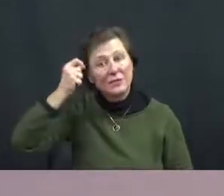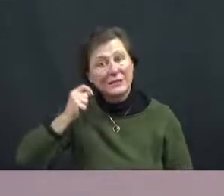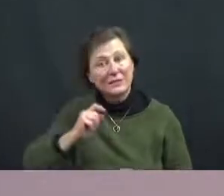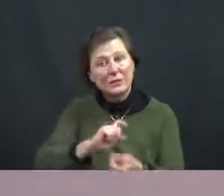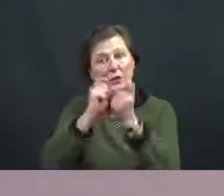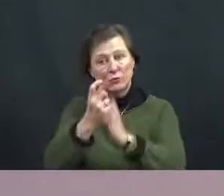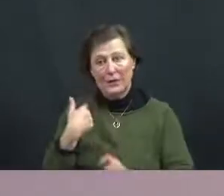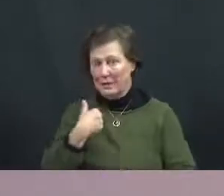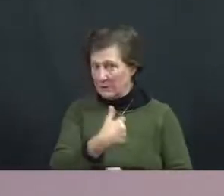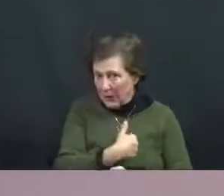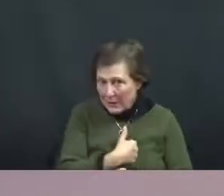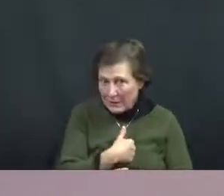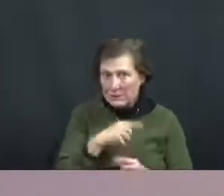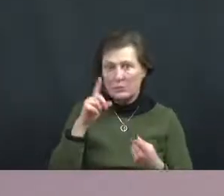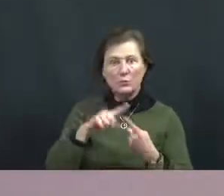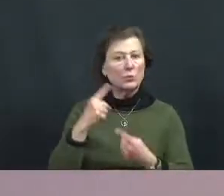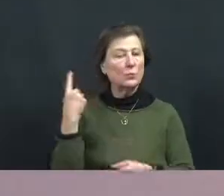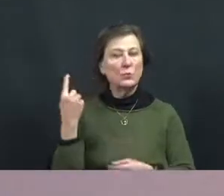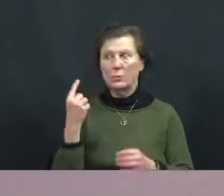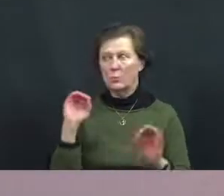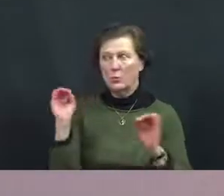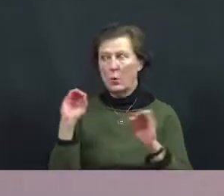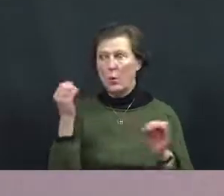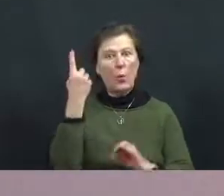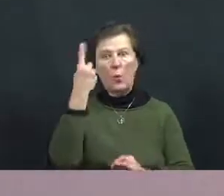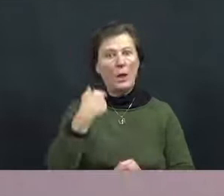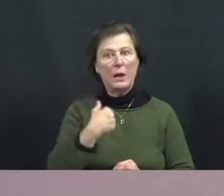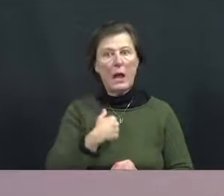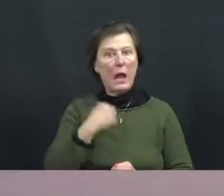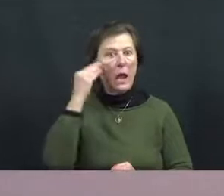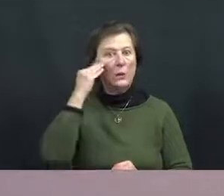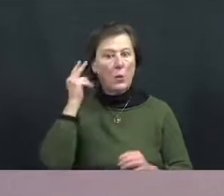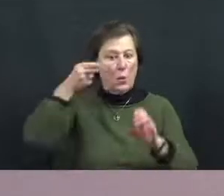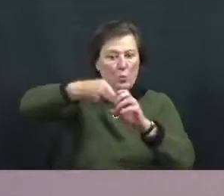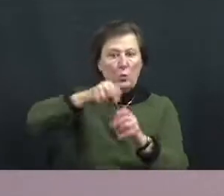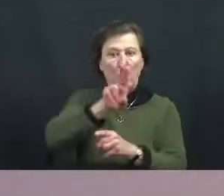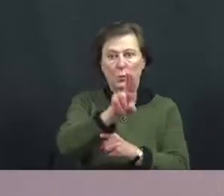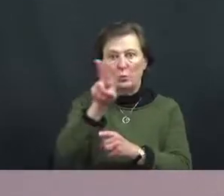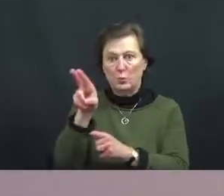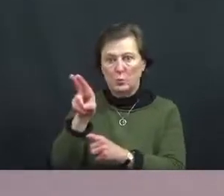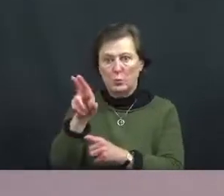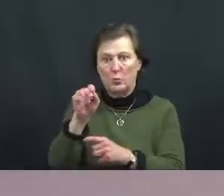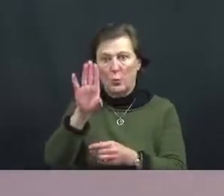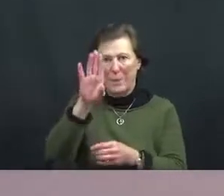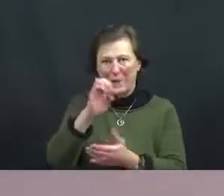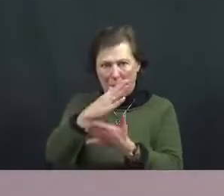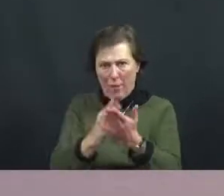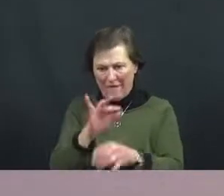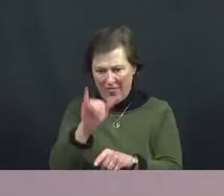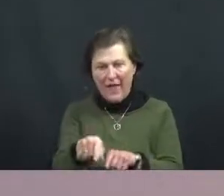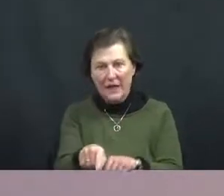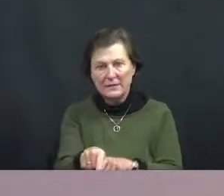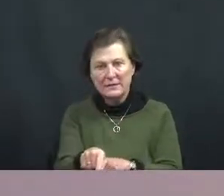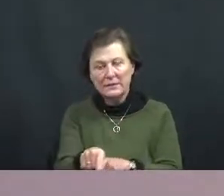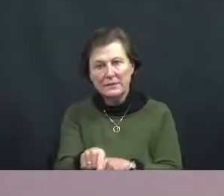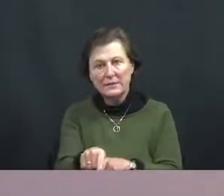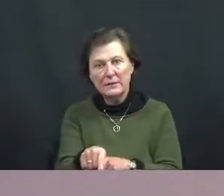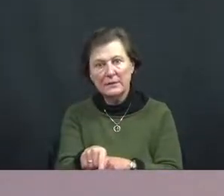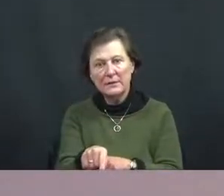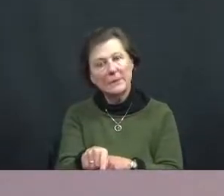into something that no one I know joined Unitarian Universalism to be part of.